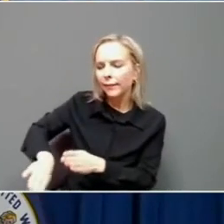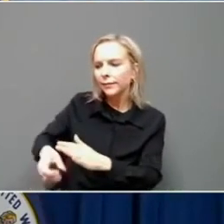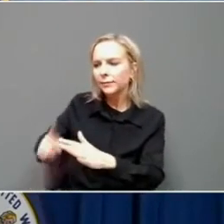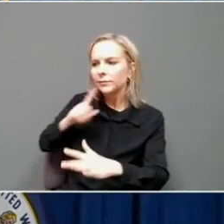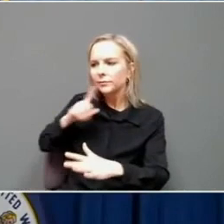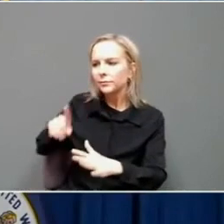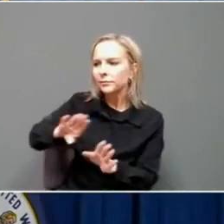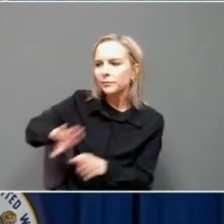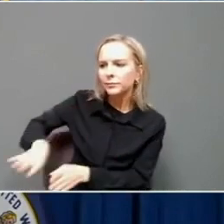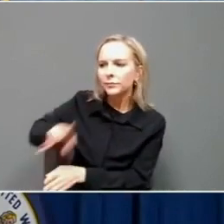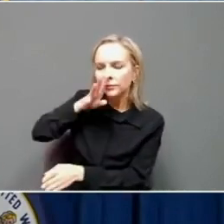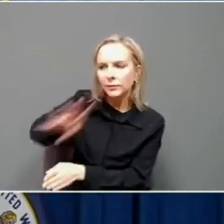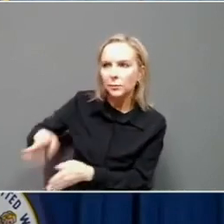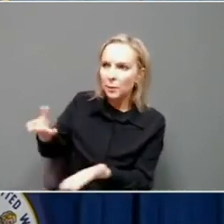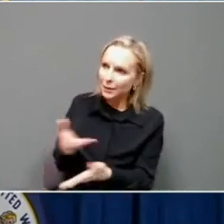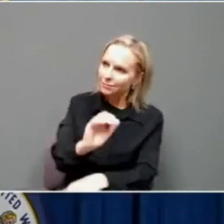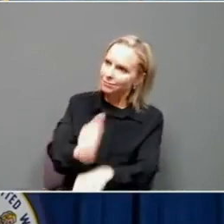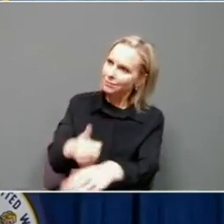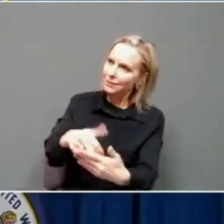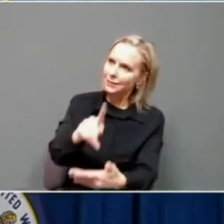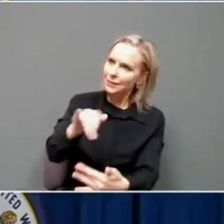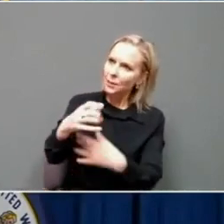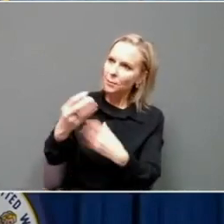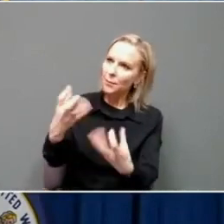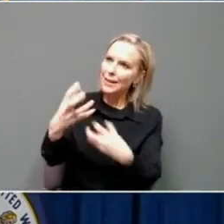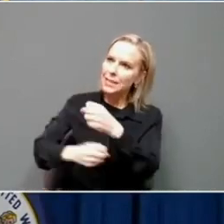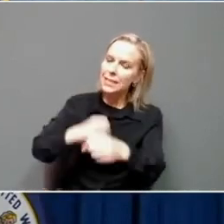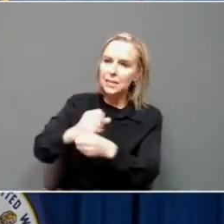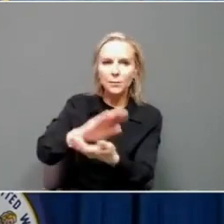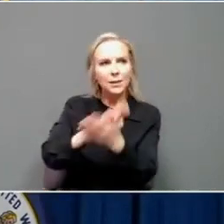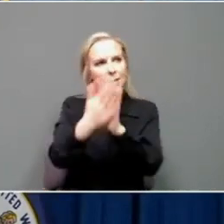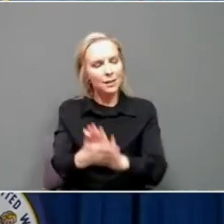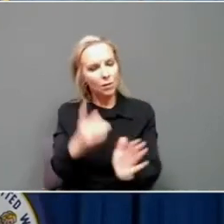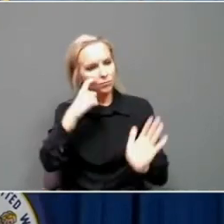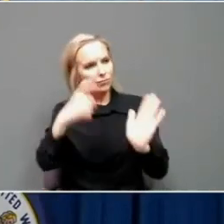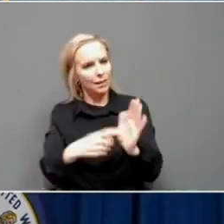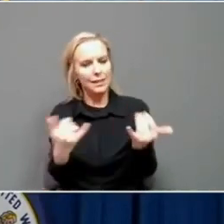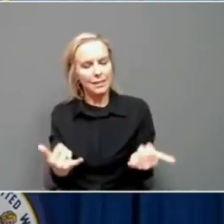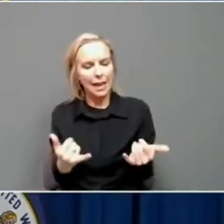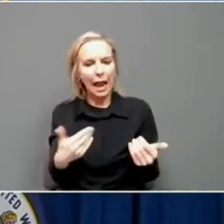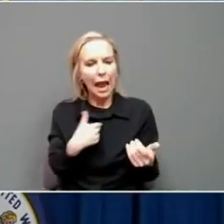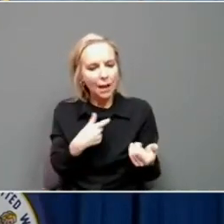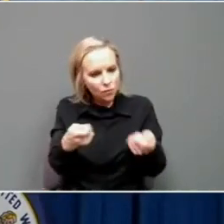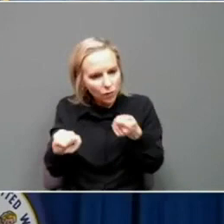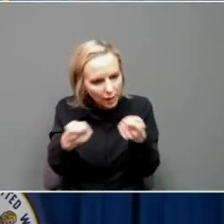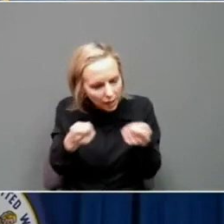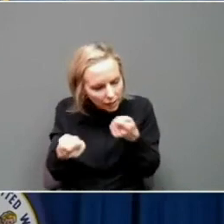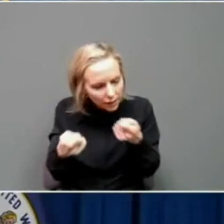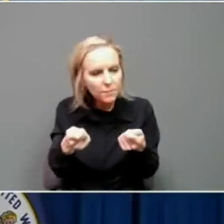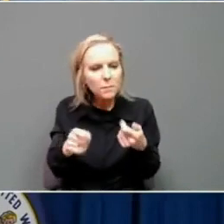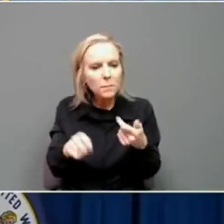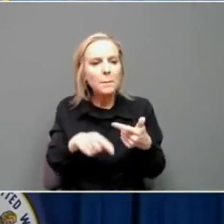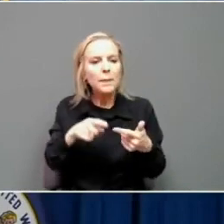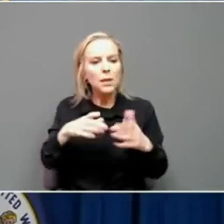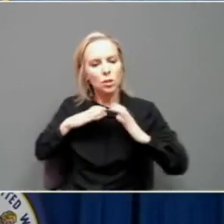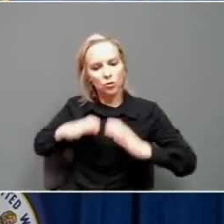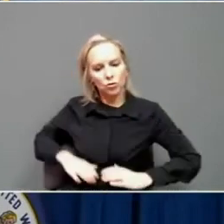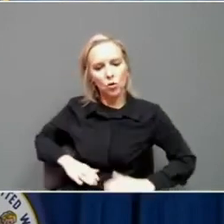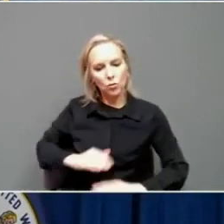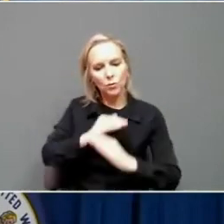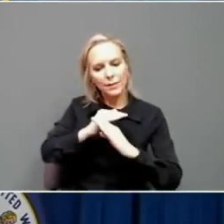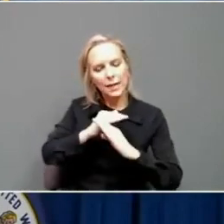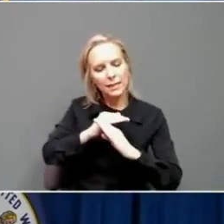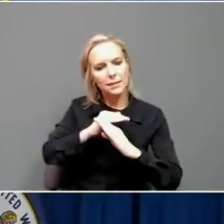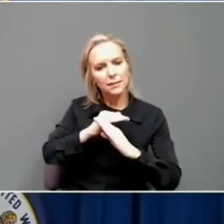many years into the light with a regulated and a consumer-protected